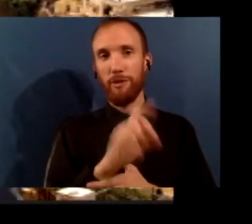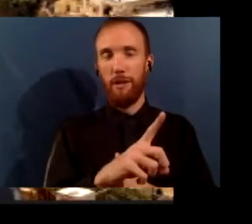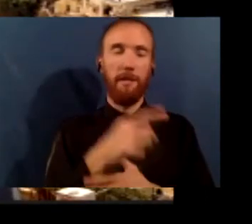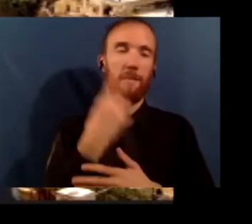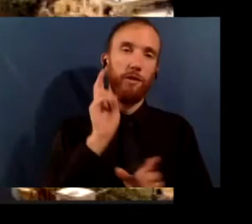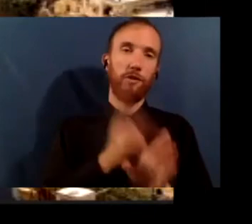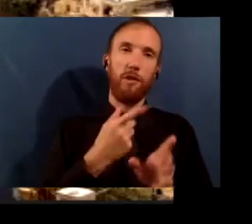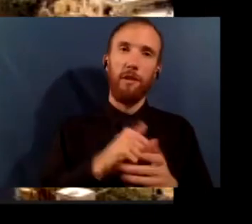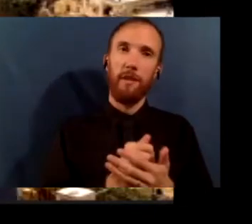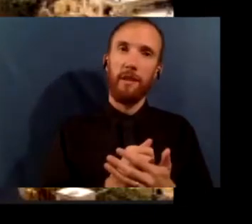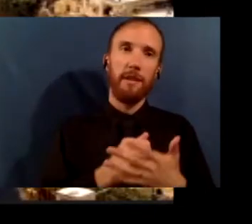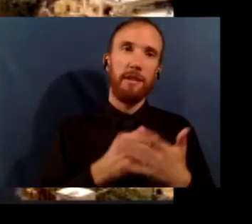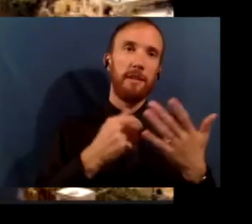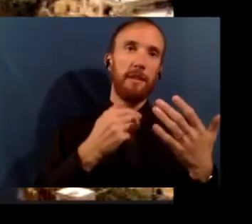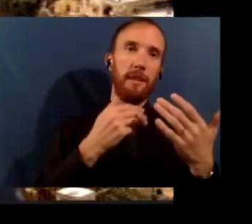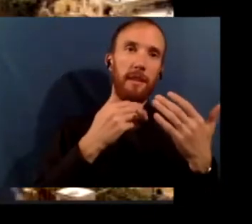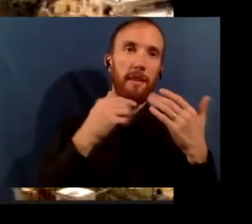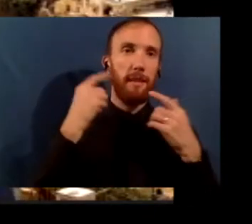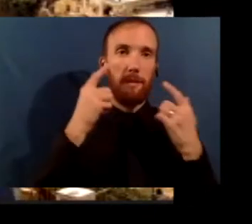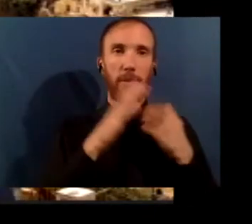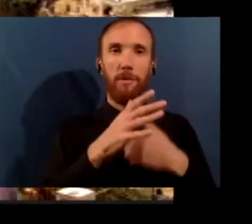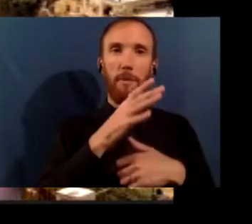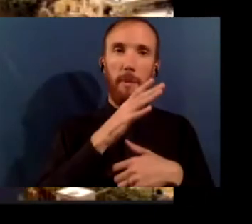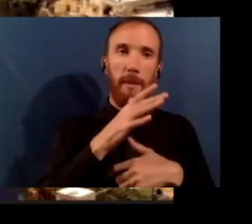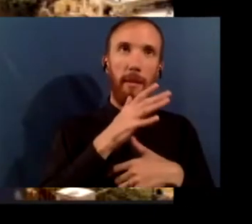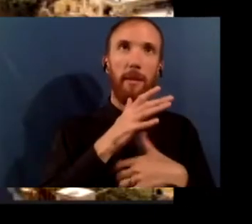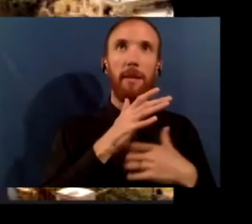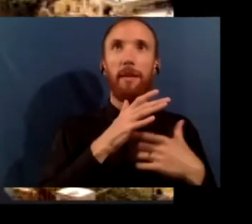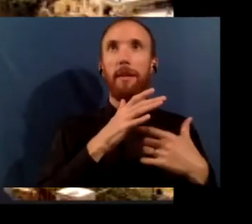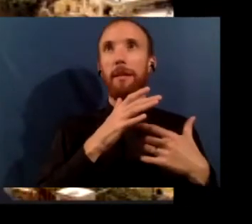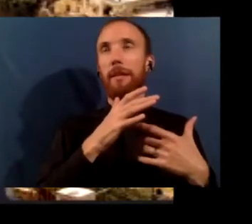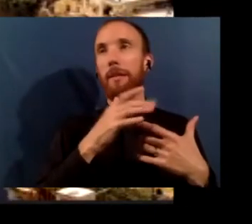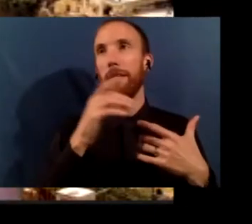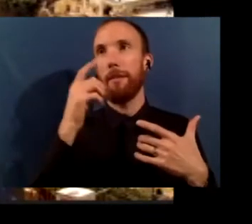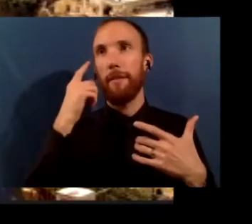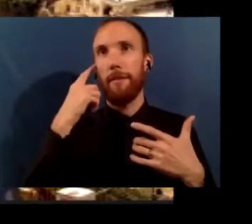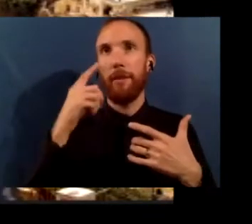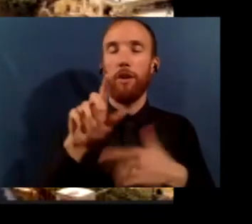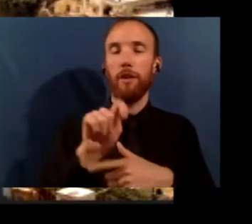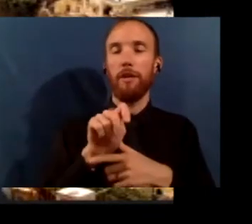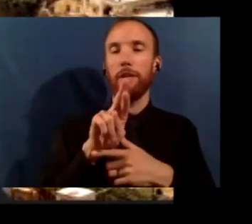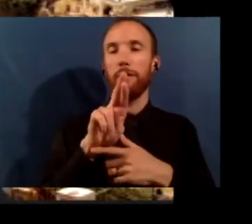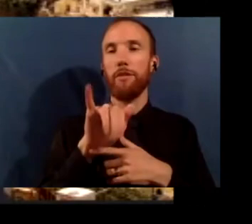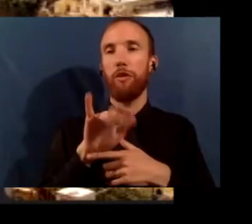your mother, to your, you know, all to Tricontinental, to all the